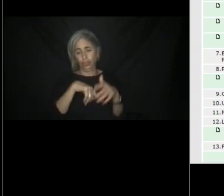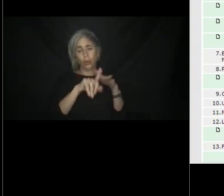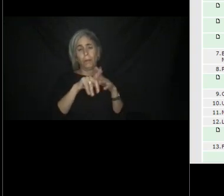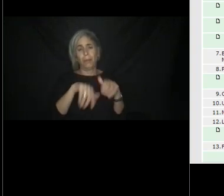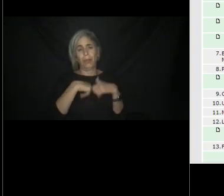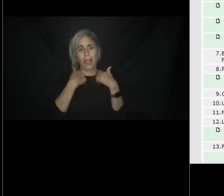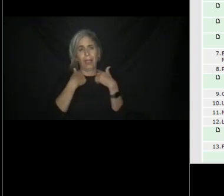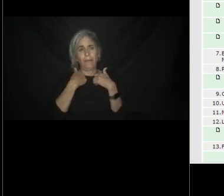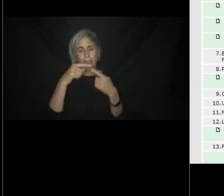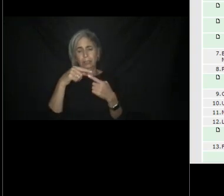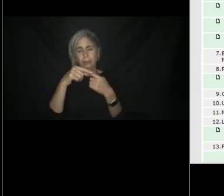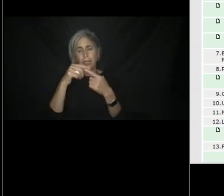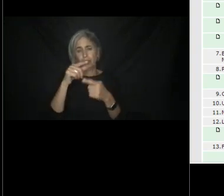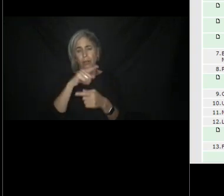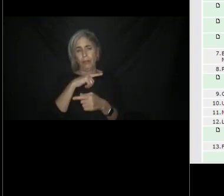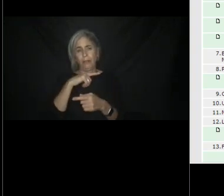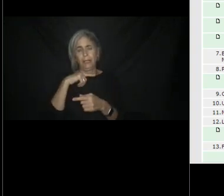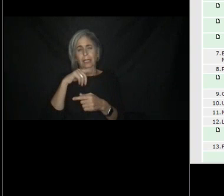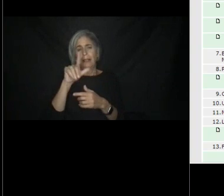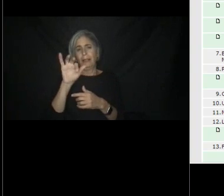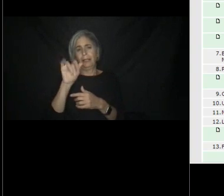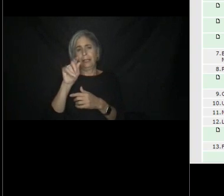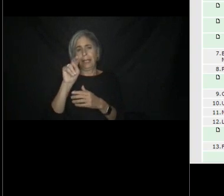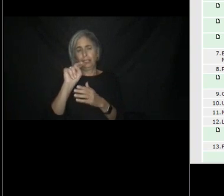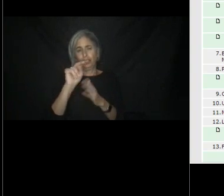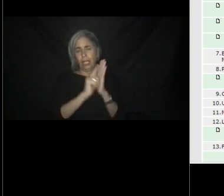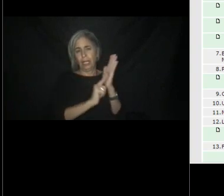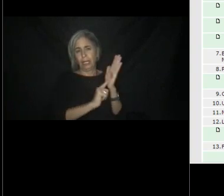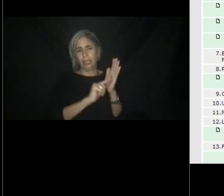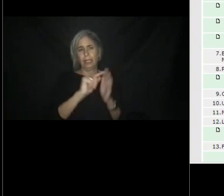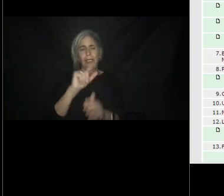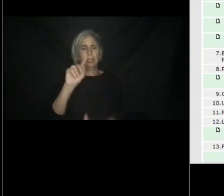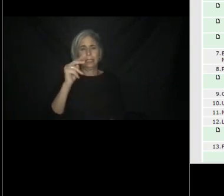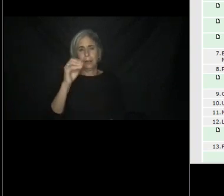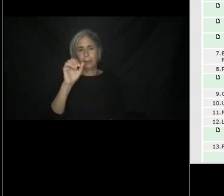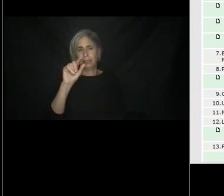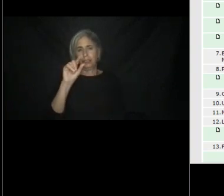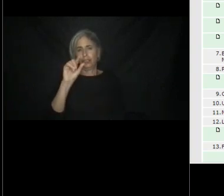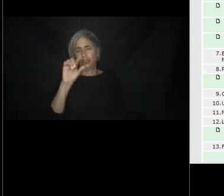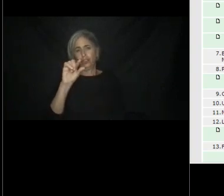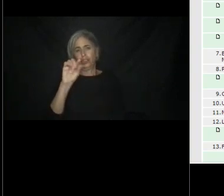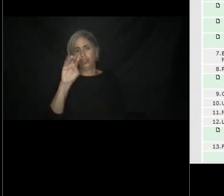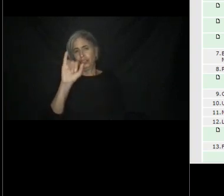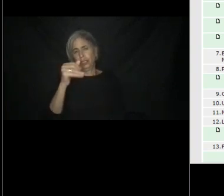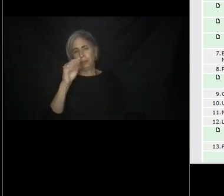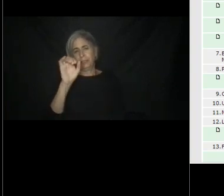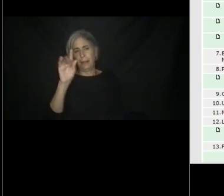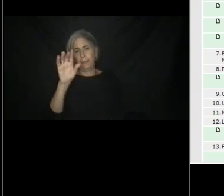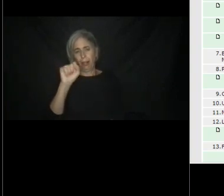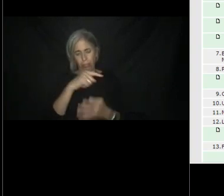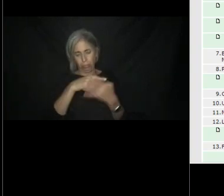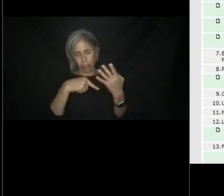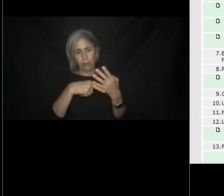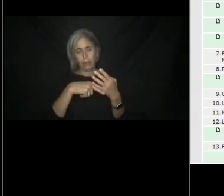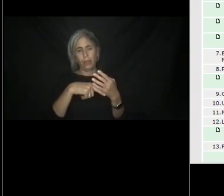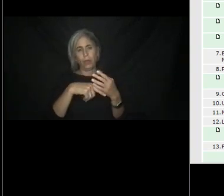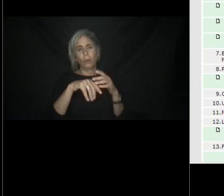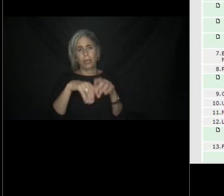as well as Special Litigation Counsel Thomas Baird and Jean O'Connor, Interim City Manager Jim Stables. There will be a court reporter